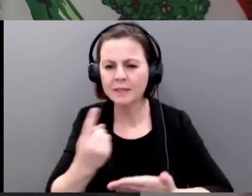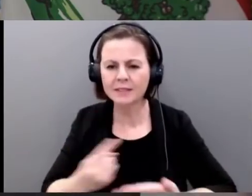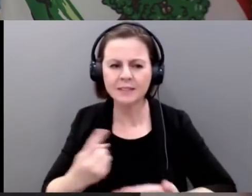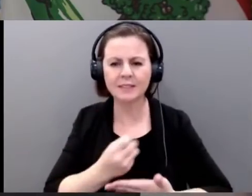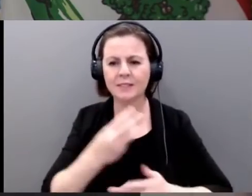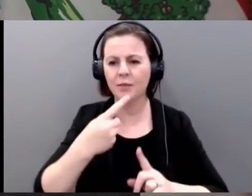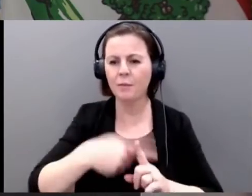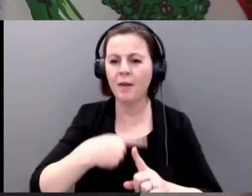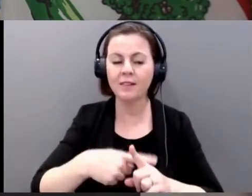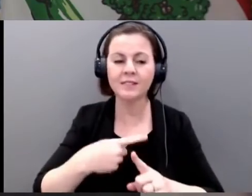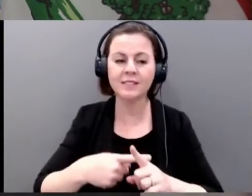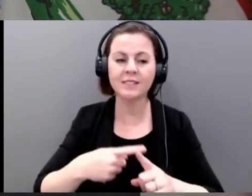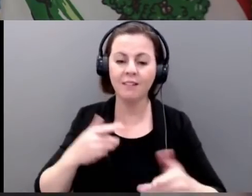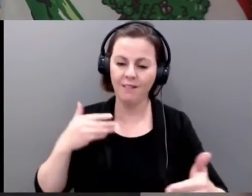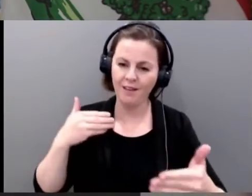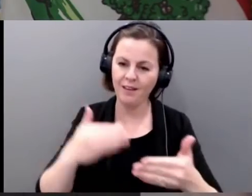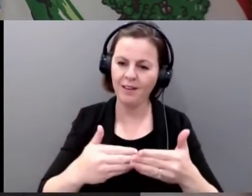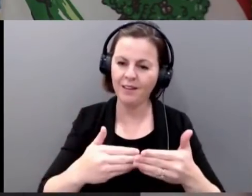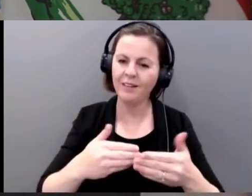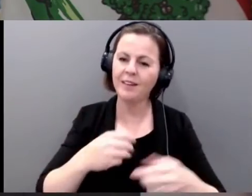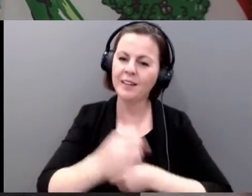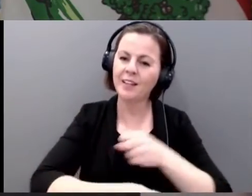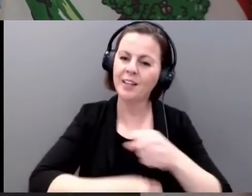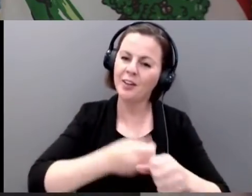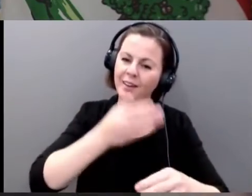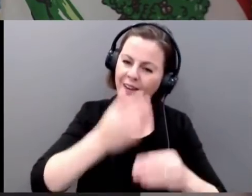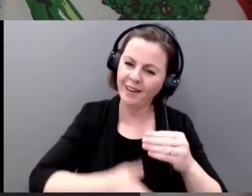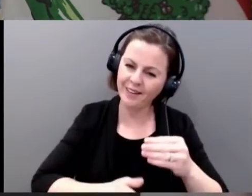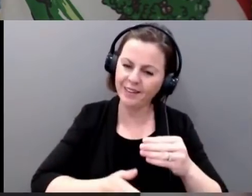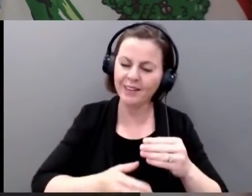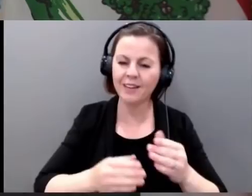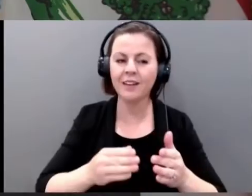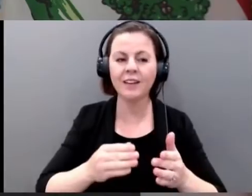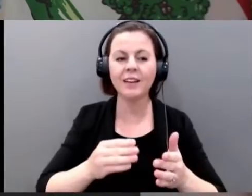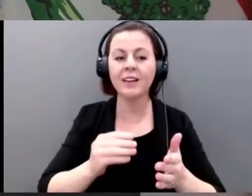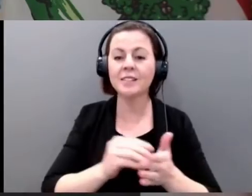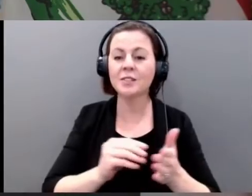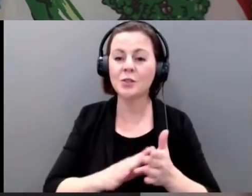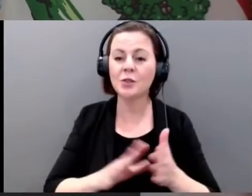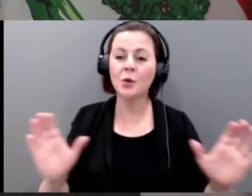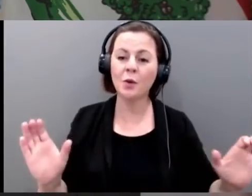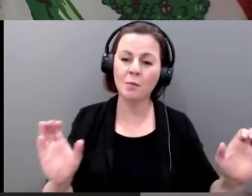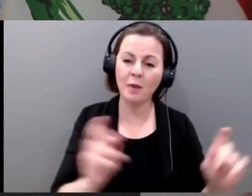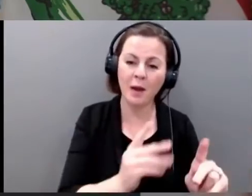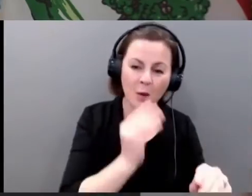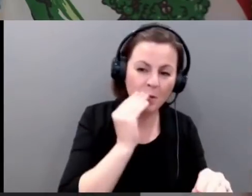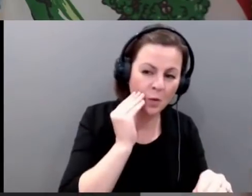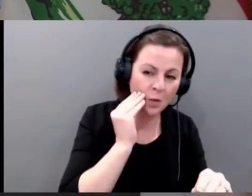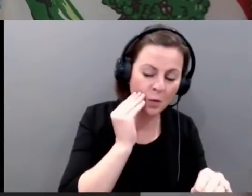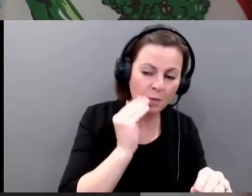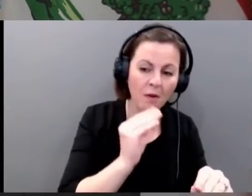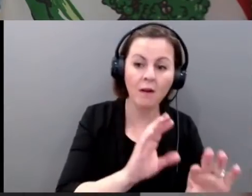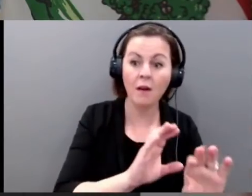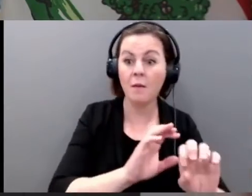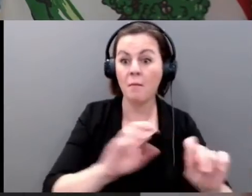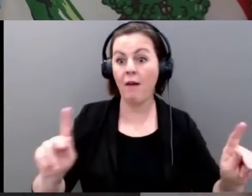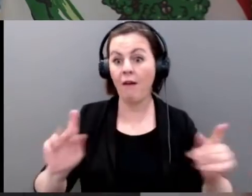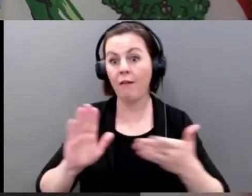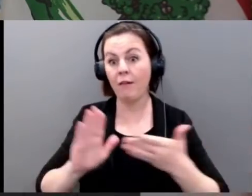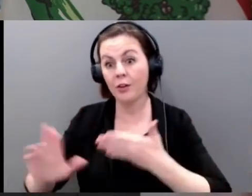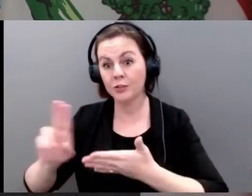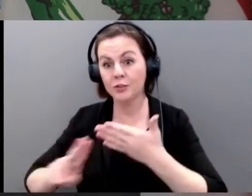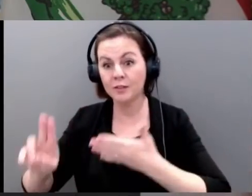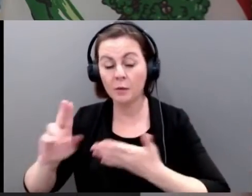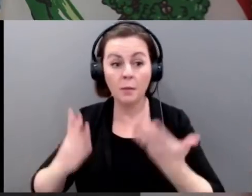of the year, and then students coming back after visiting family, or more international students coming, and